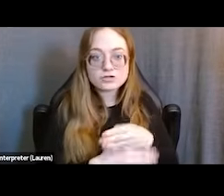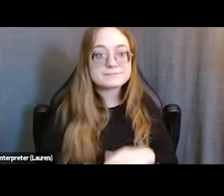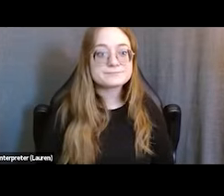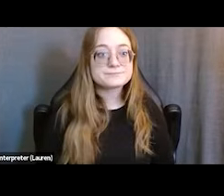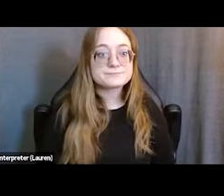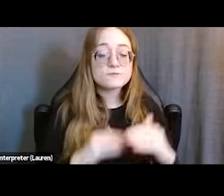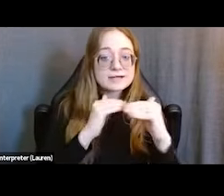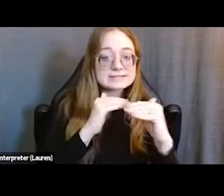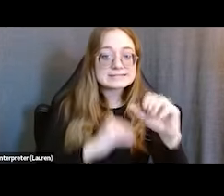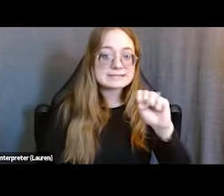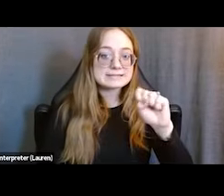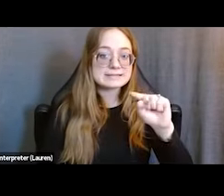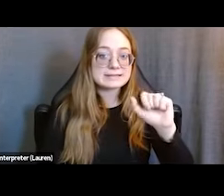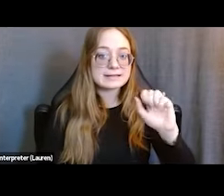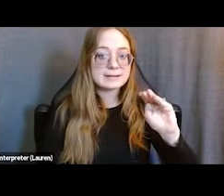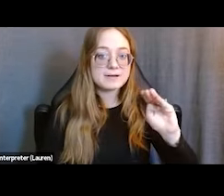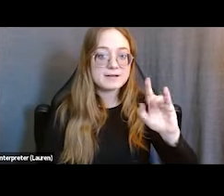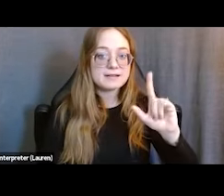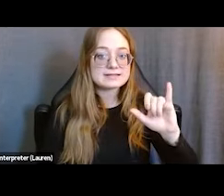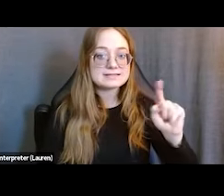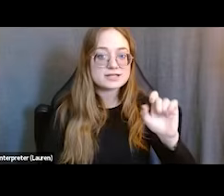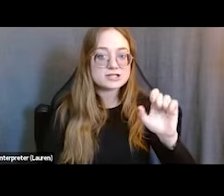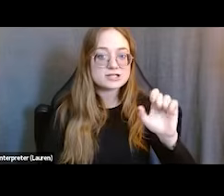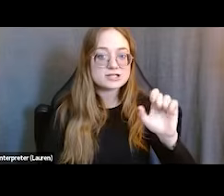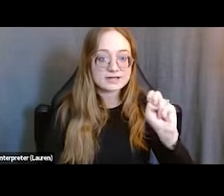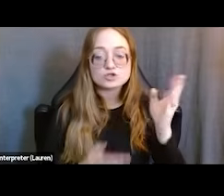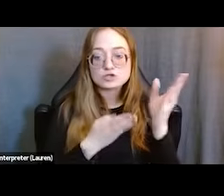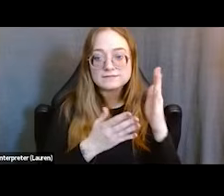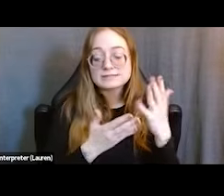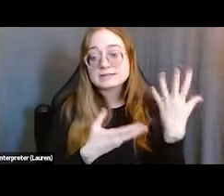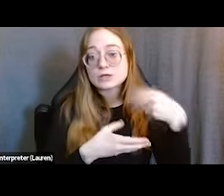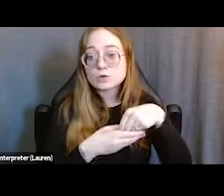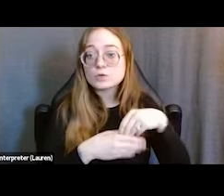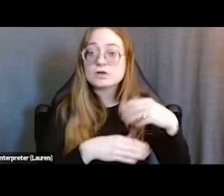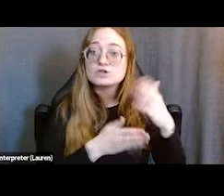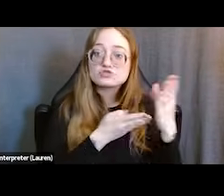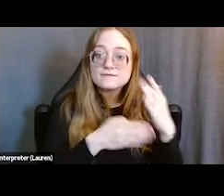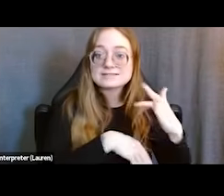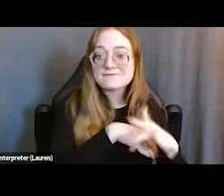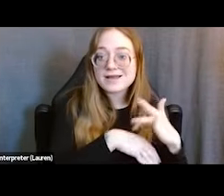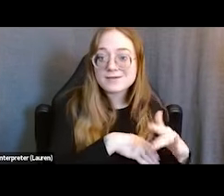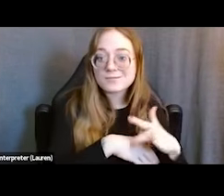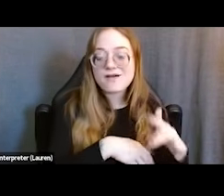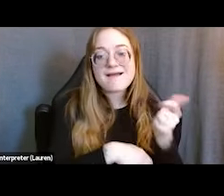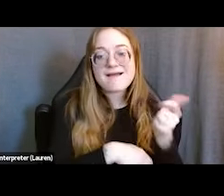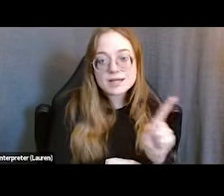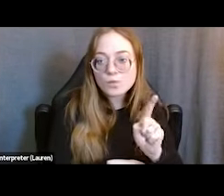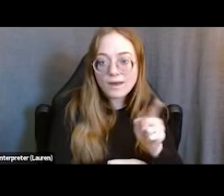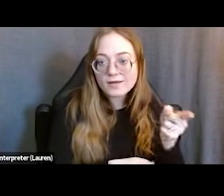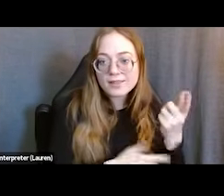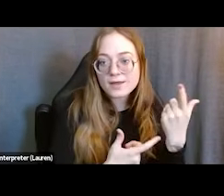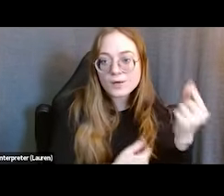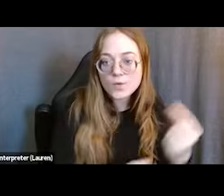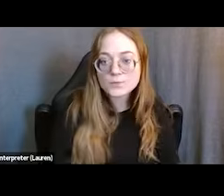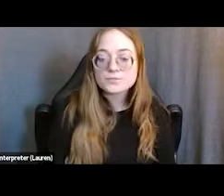the core components of stabilization include the services being available in their homes, schools, and communities, that there's a connection to